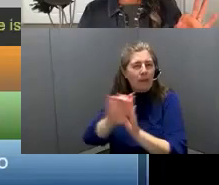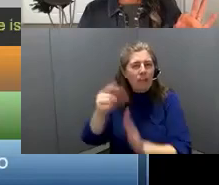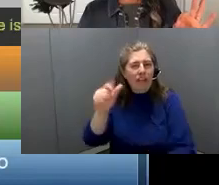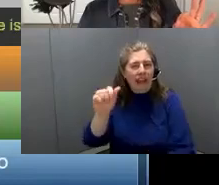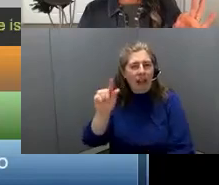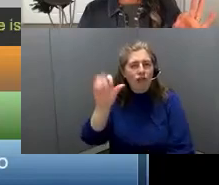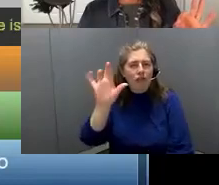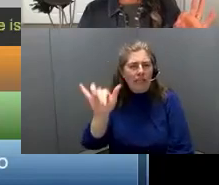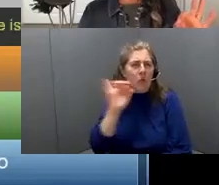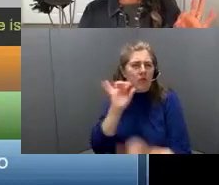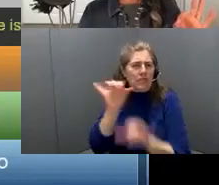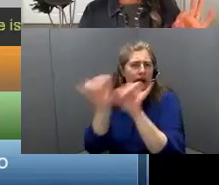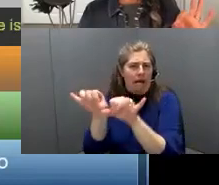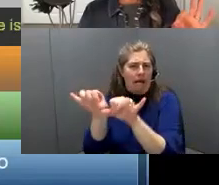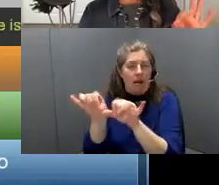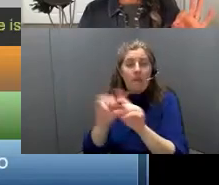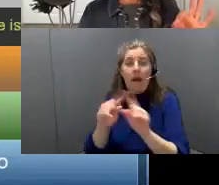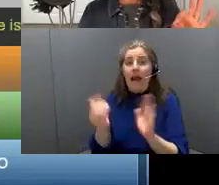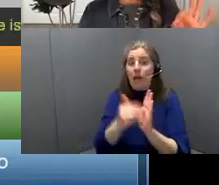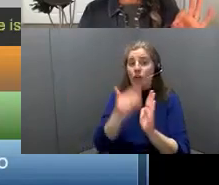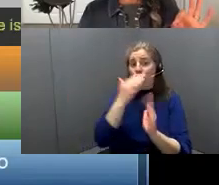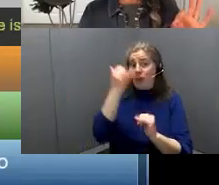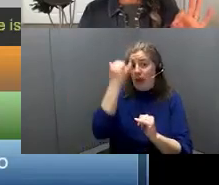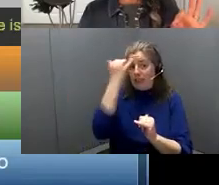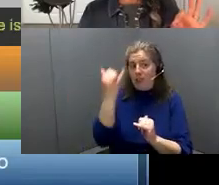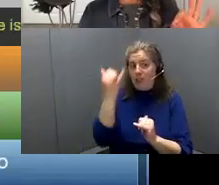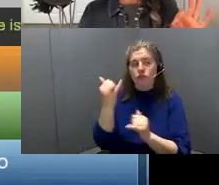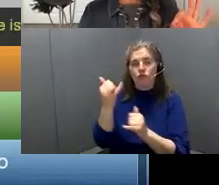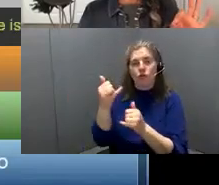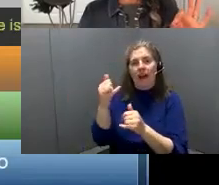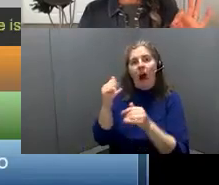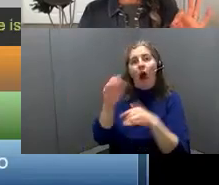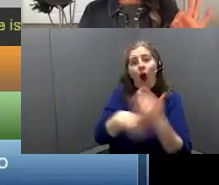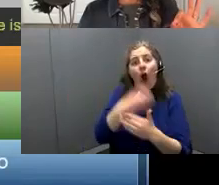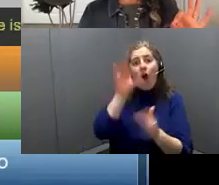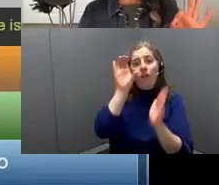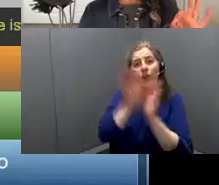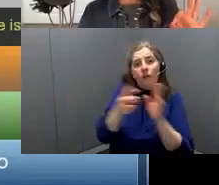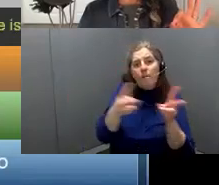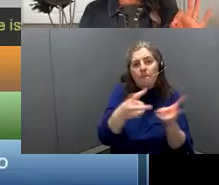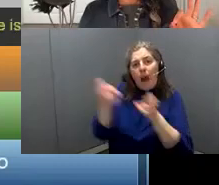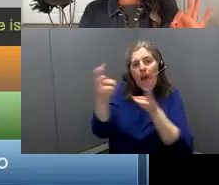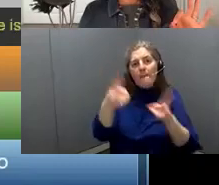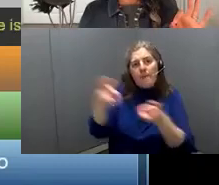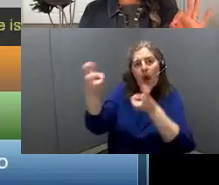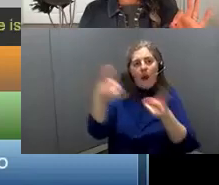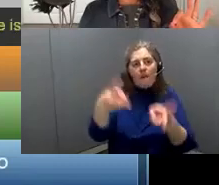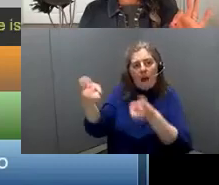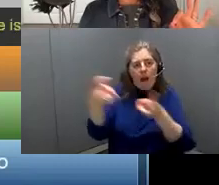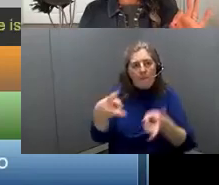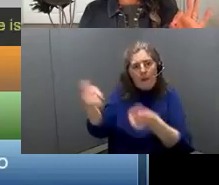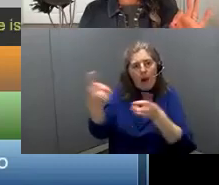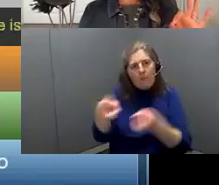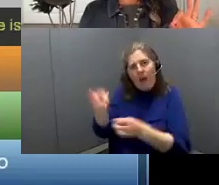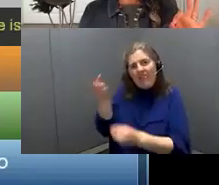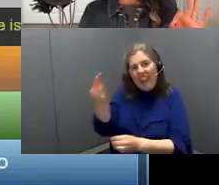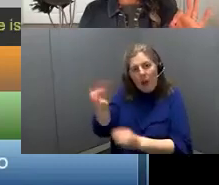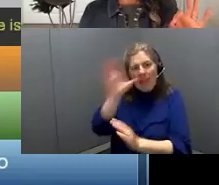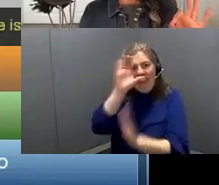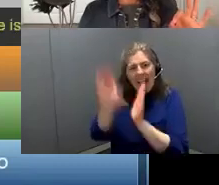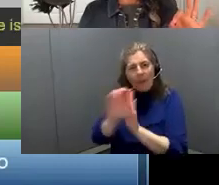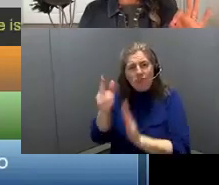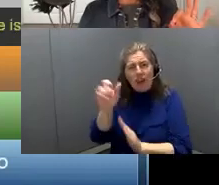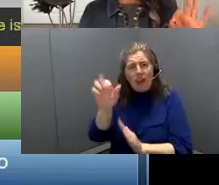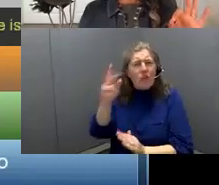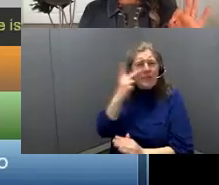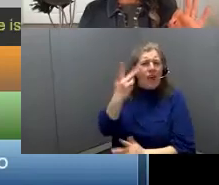So again, a good idea is to build up your image gallery, make it strong. You can see my PowerPoints that I have in the image gallery